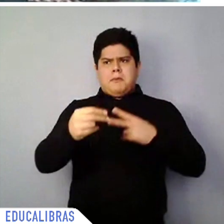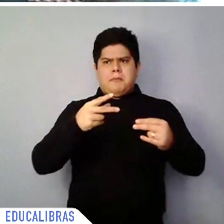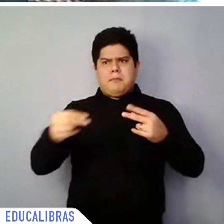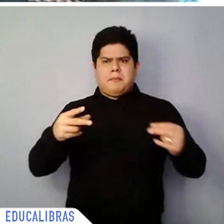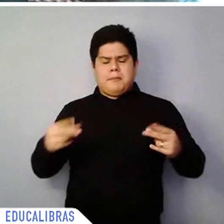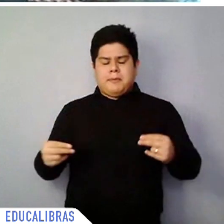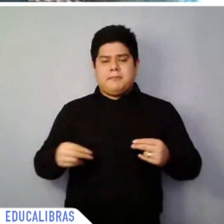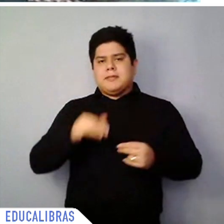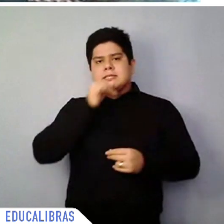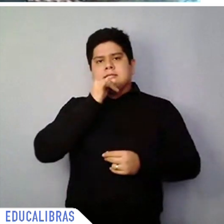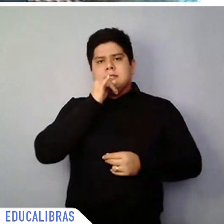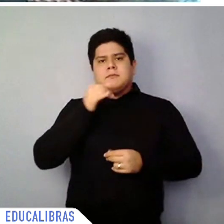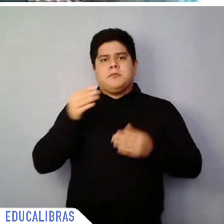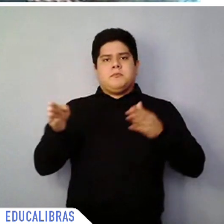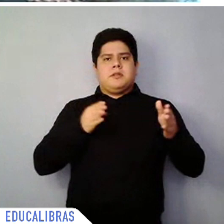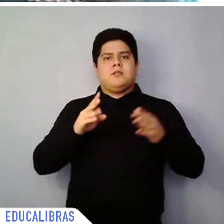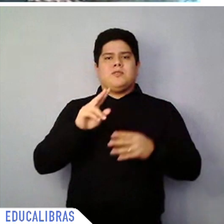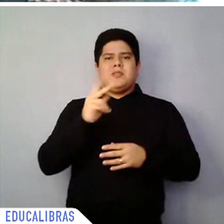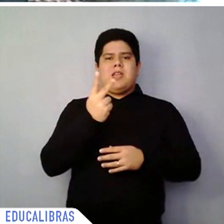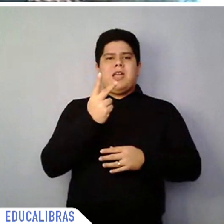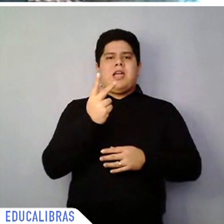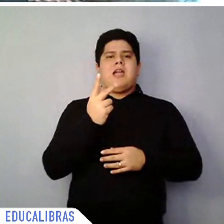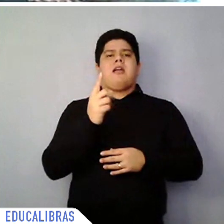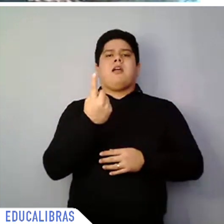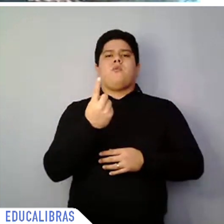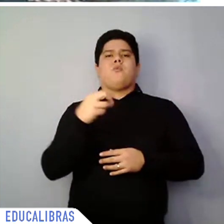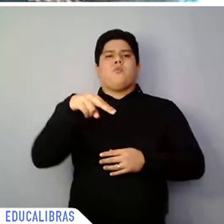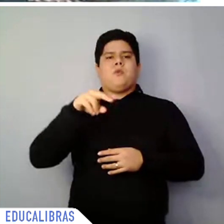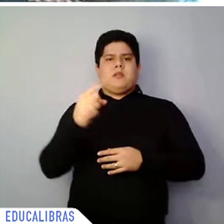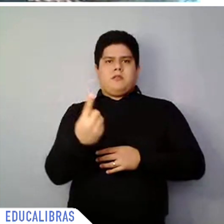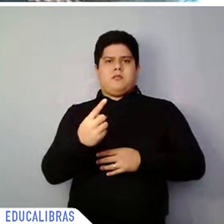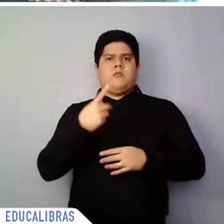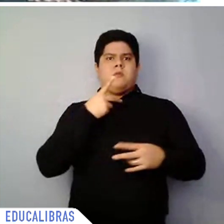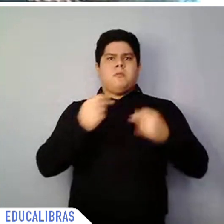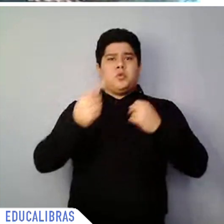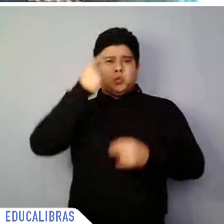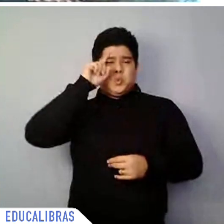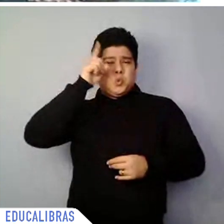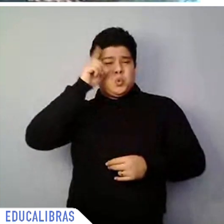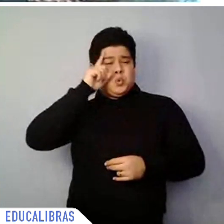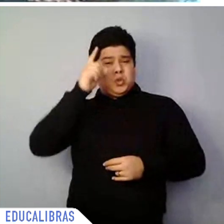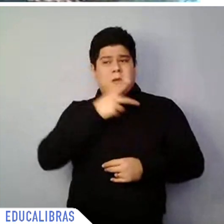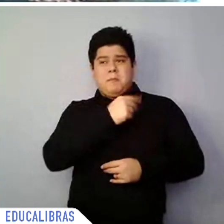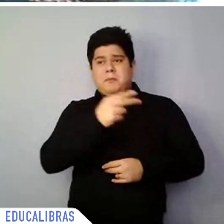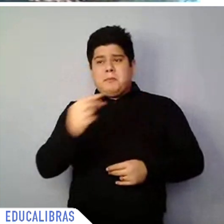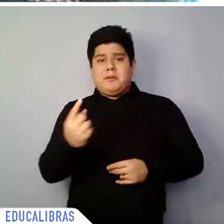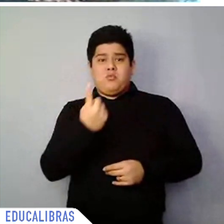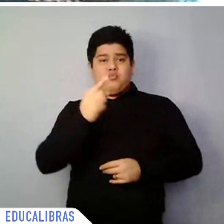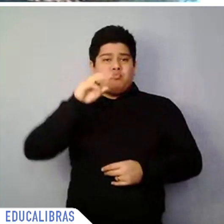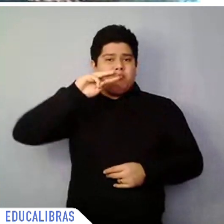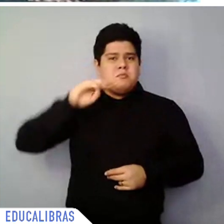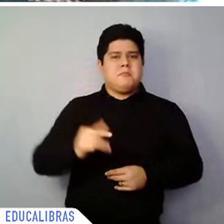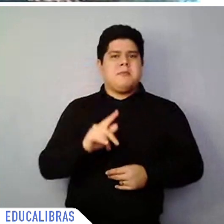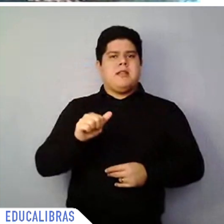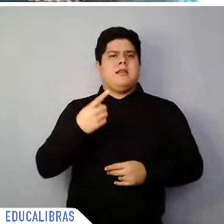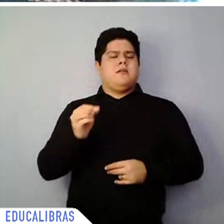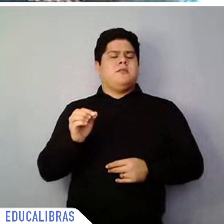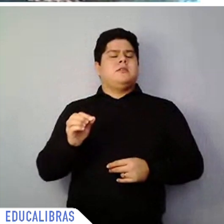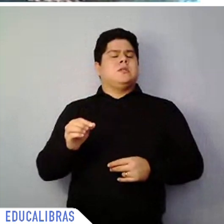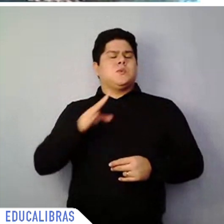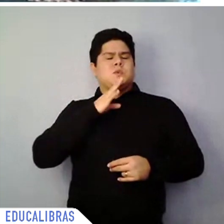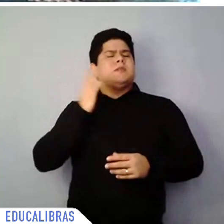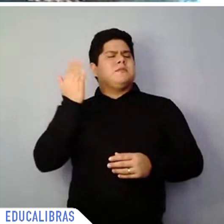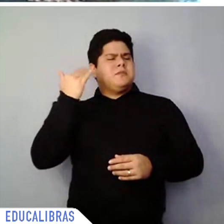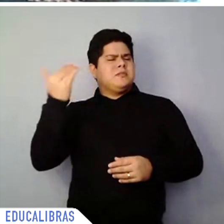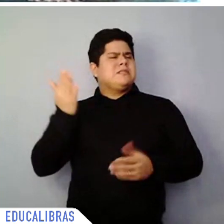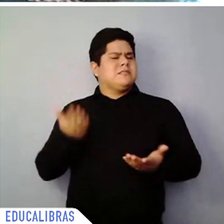Brazil has always been known as being a champion for vaccination. For H1N1, we